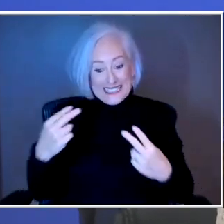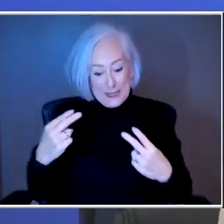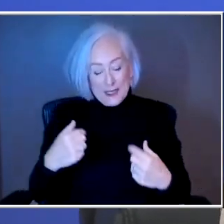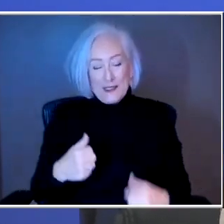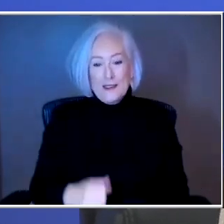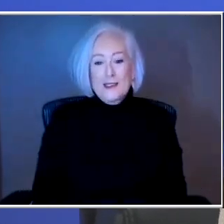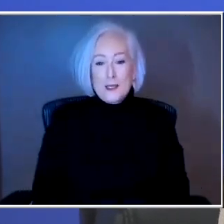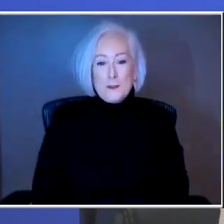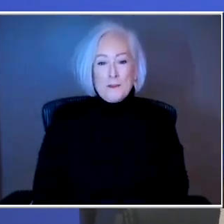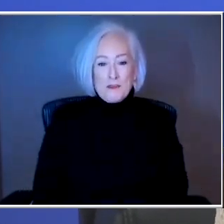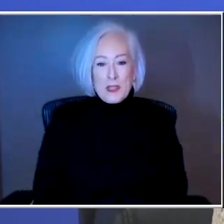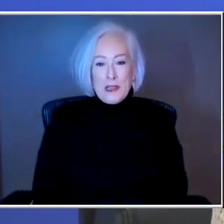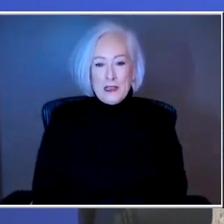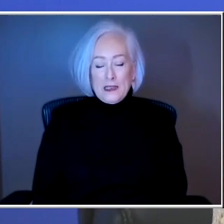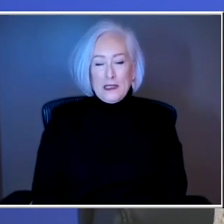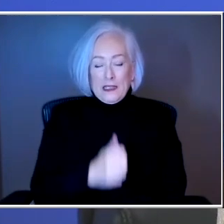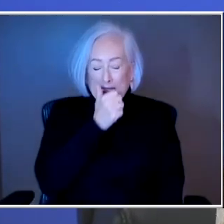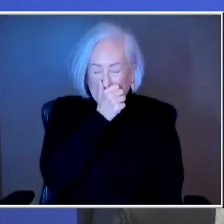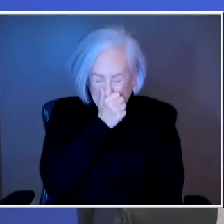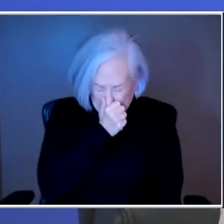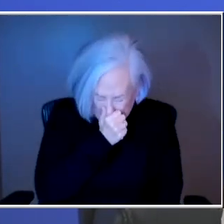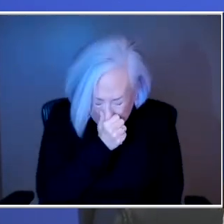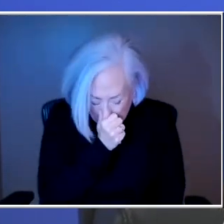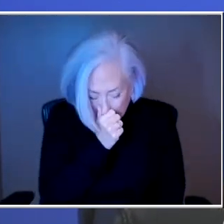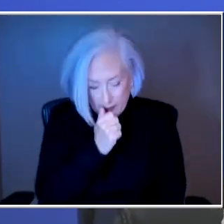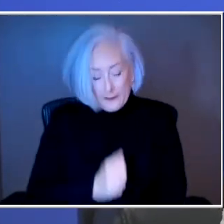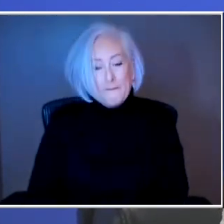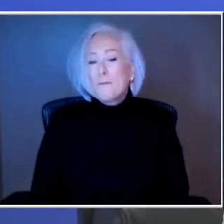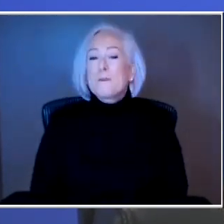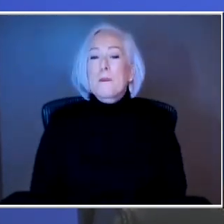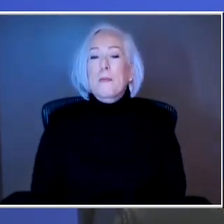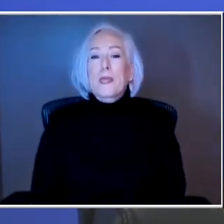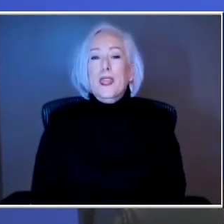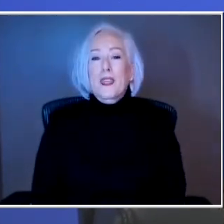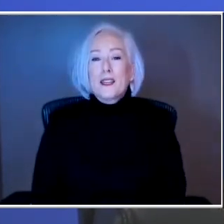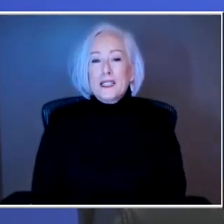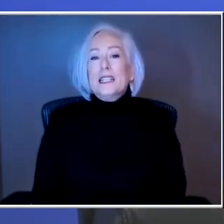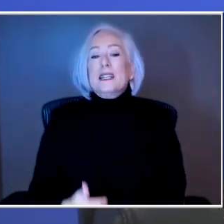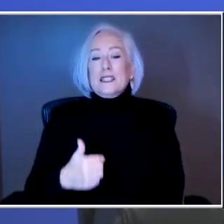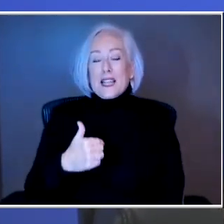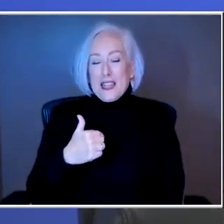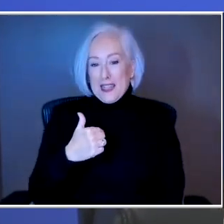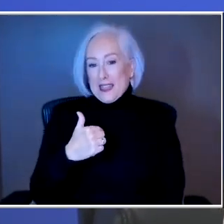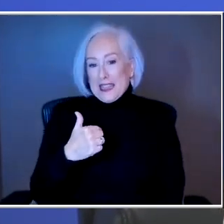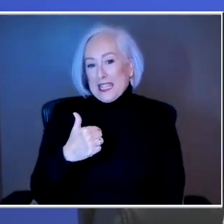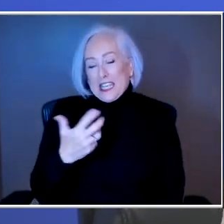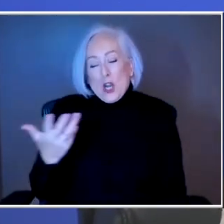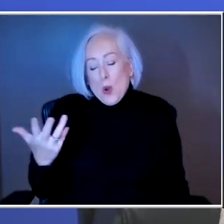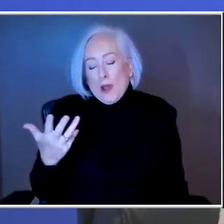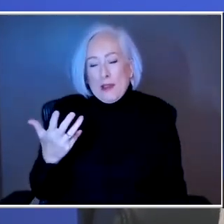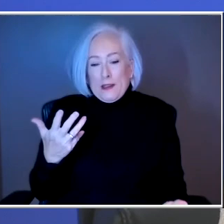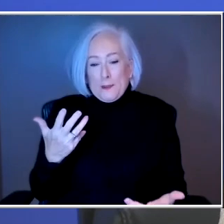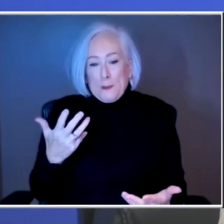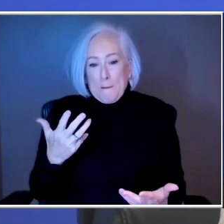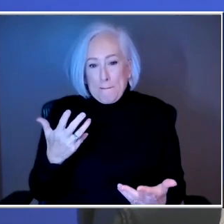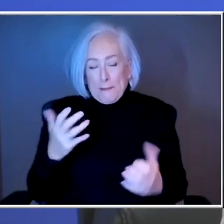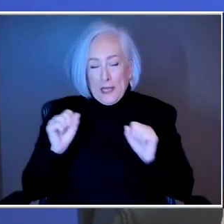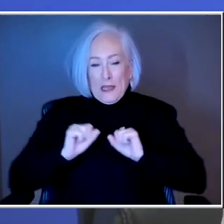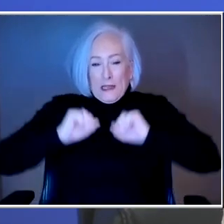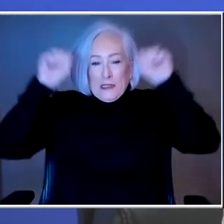my reduction, he wasn't teaching. But, or I didn't go back, one of the two. Lifting weights now is a whole